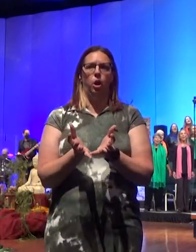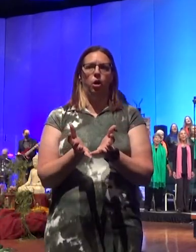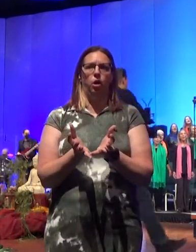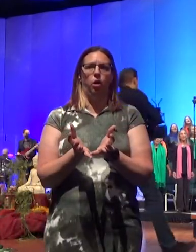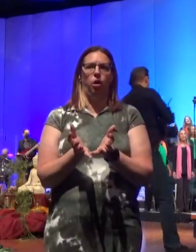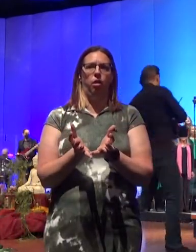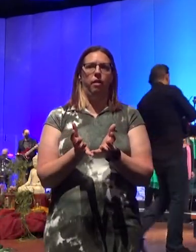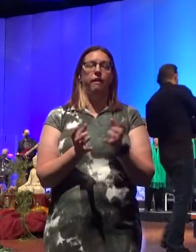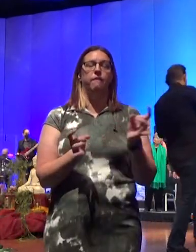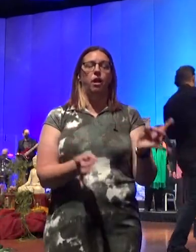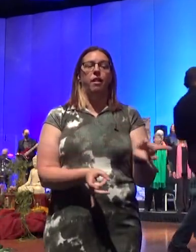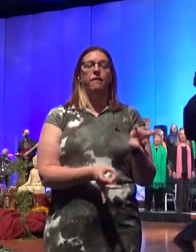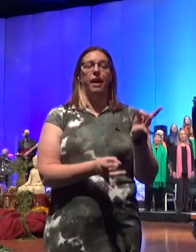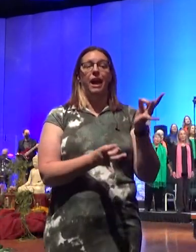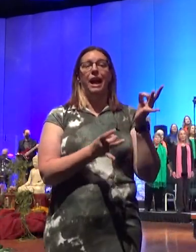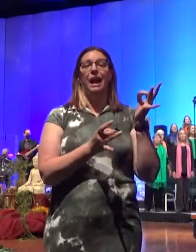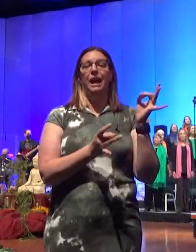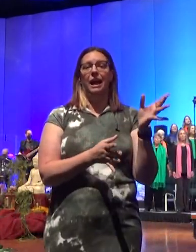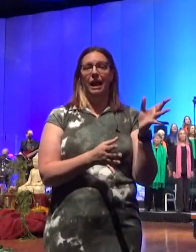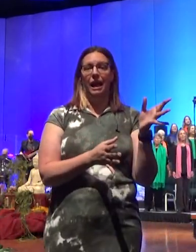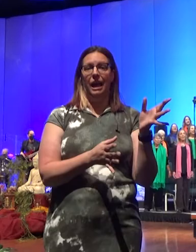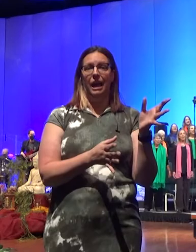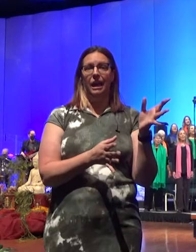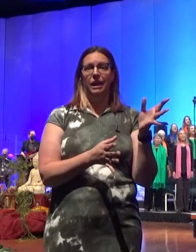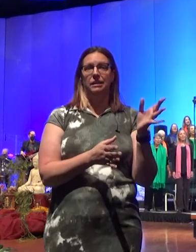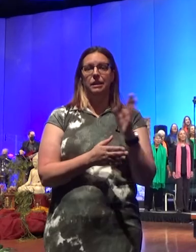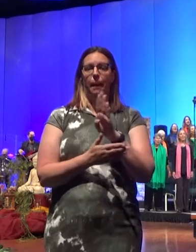hate. Be